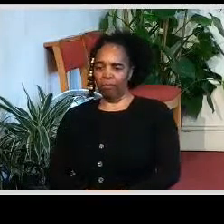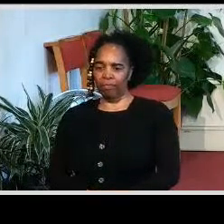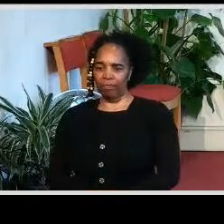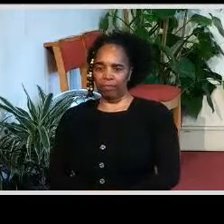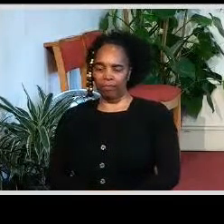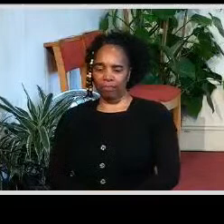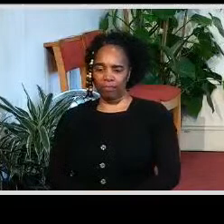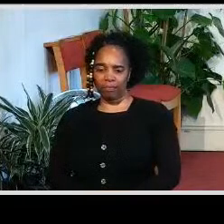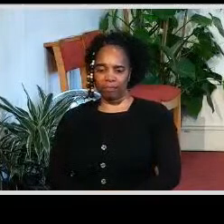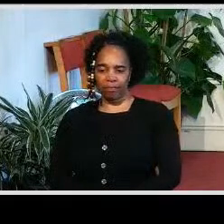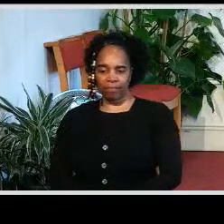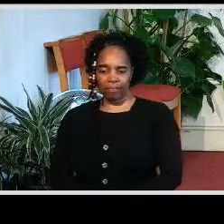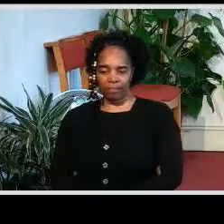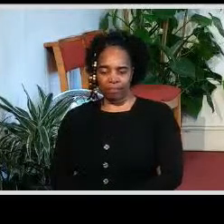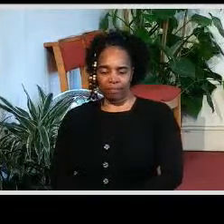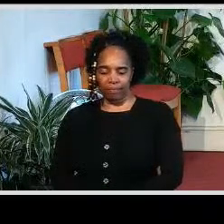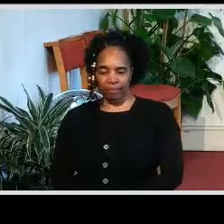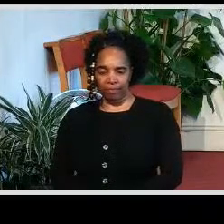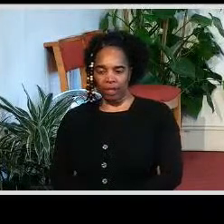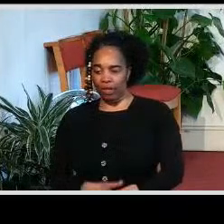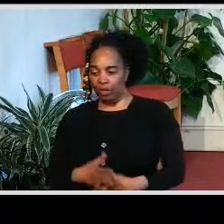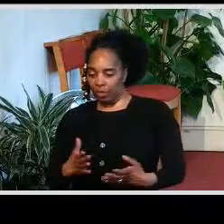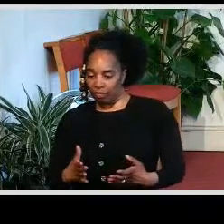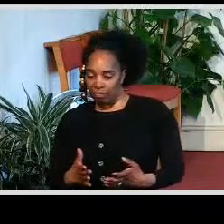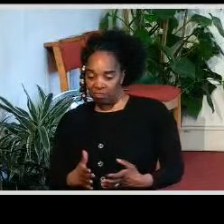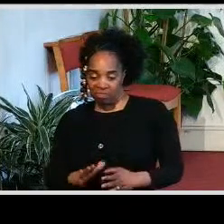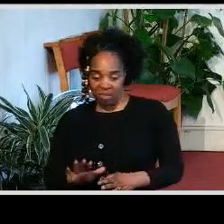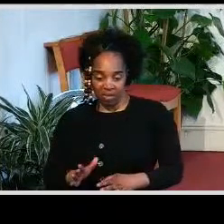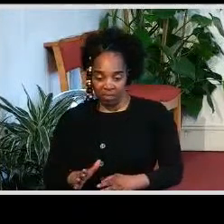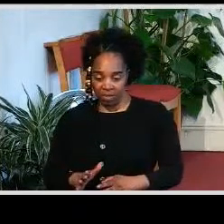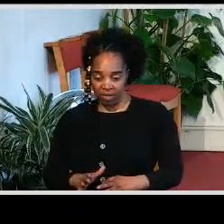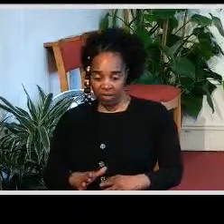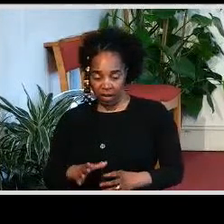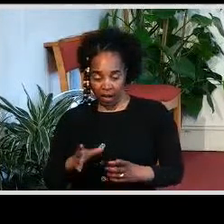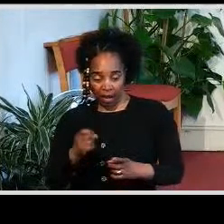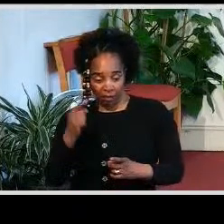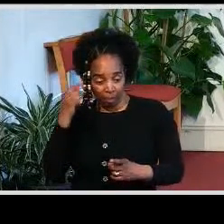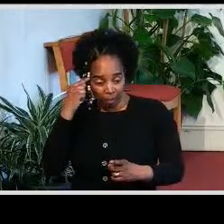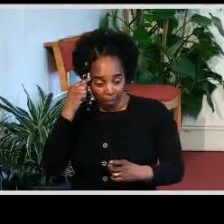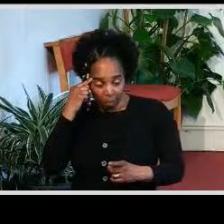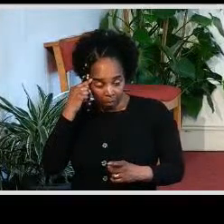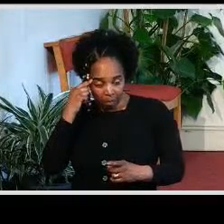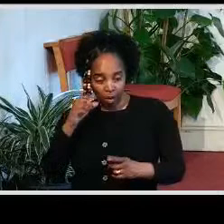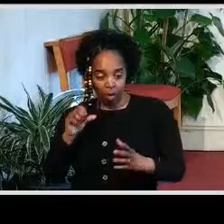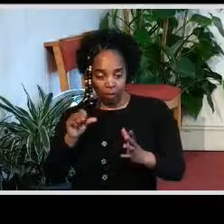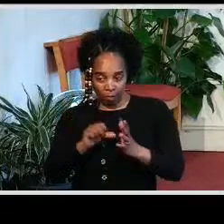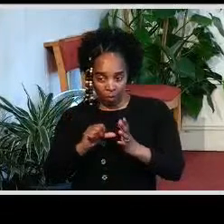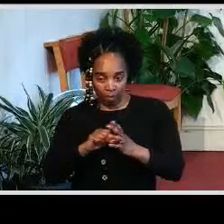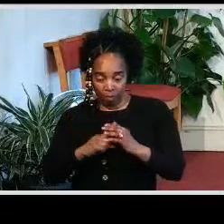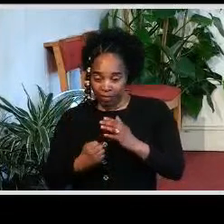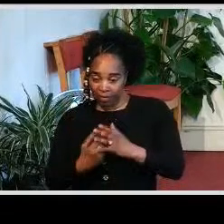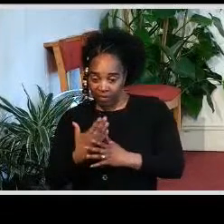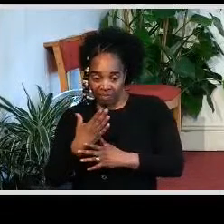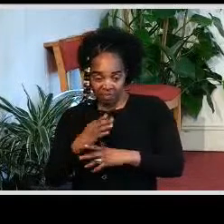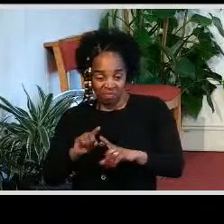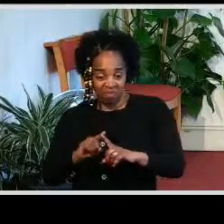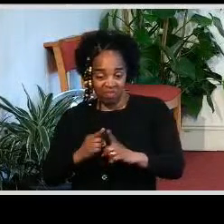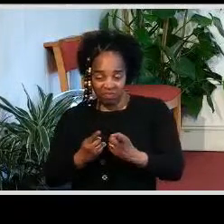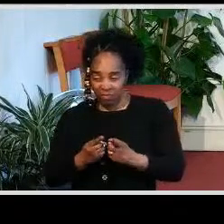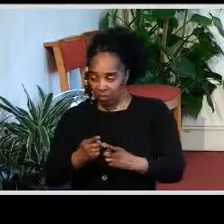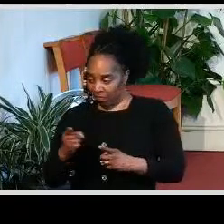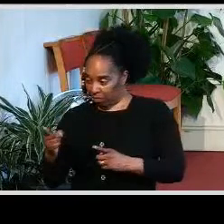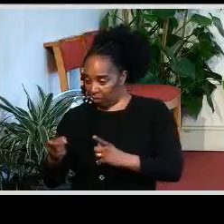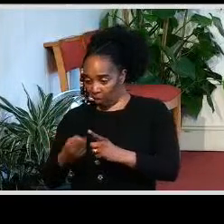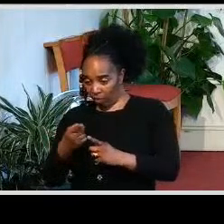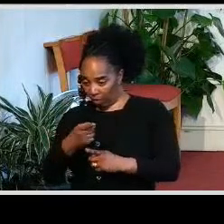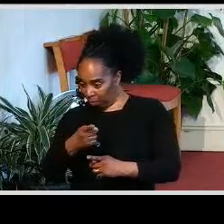because it could be, as you heard the previous speaker, cognitively their development may not be the same as other